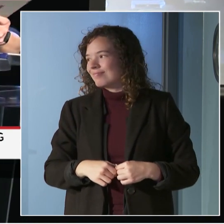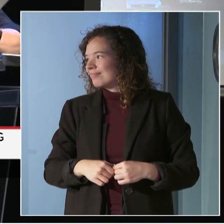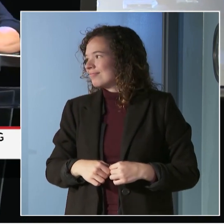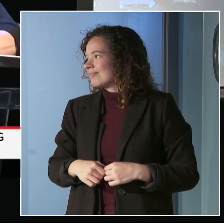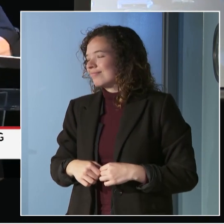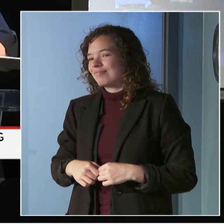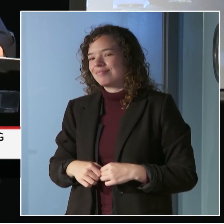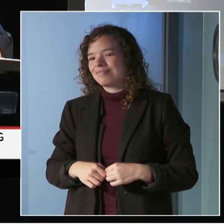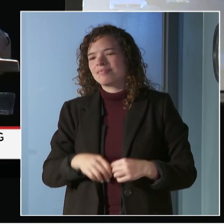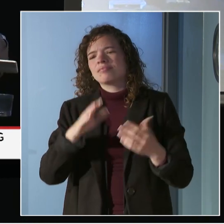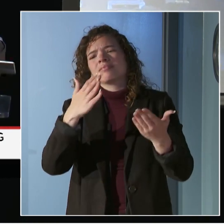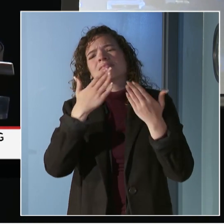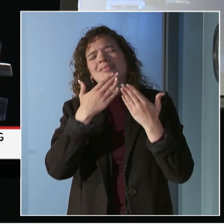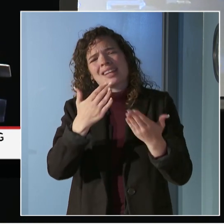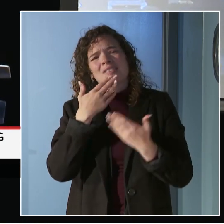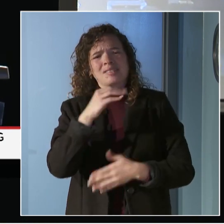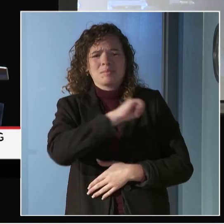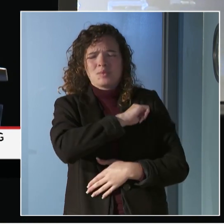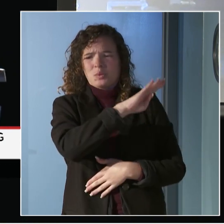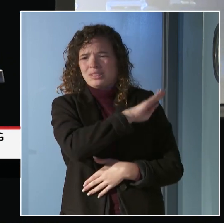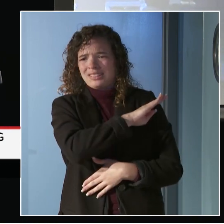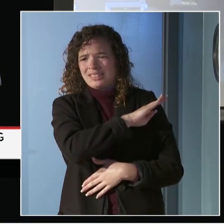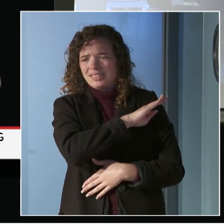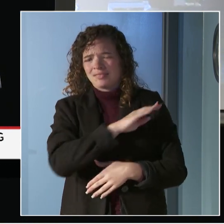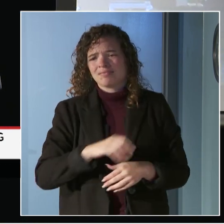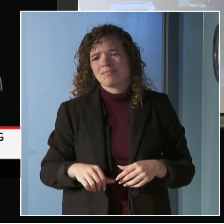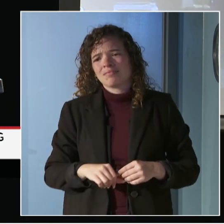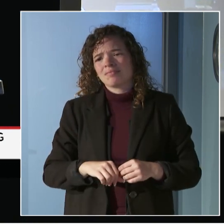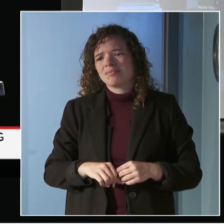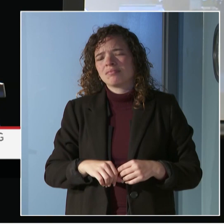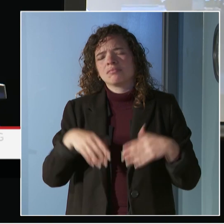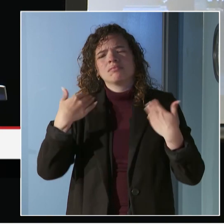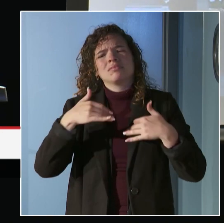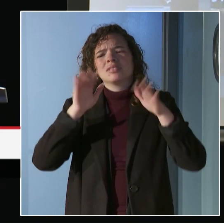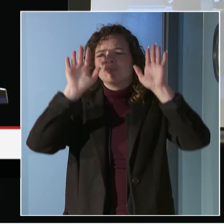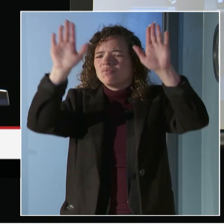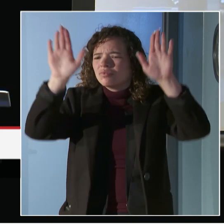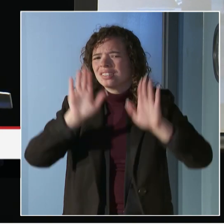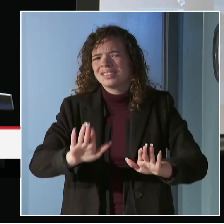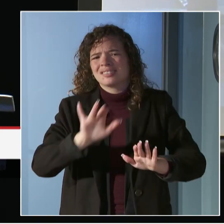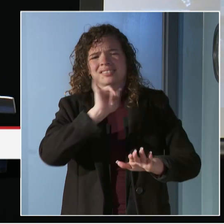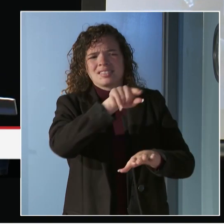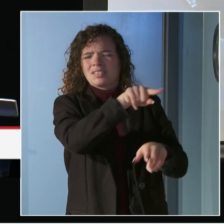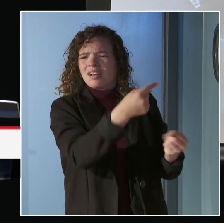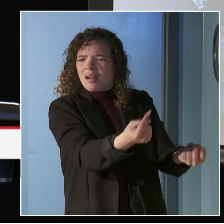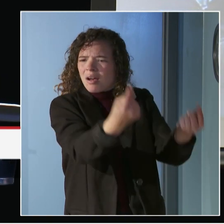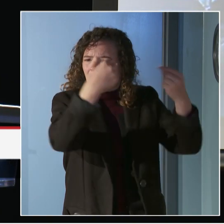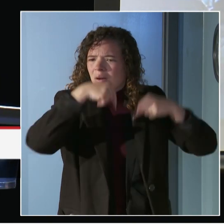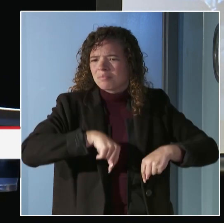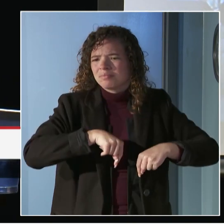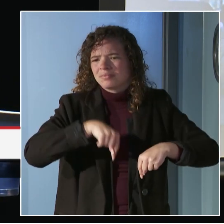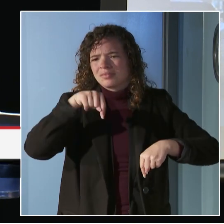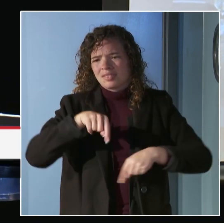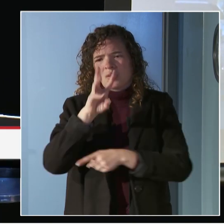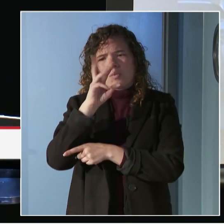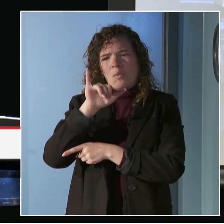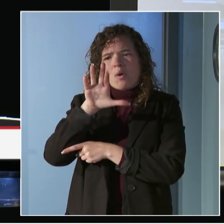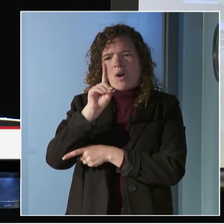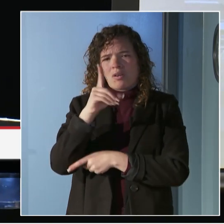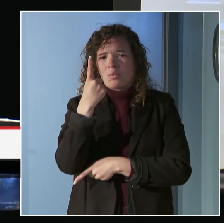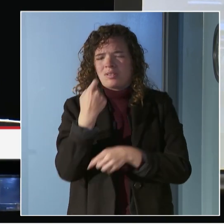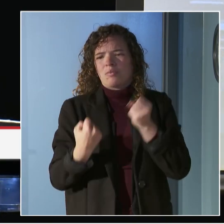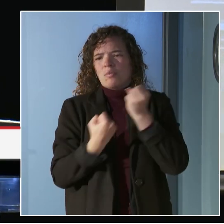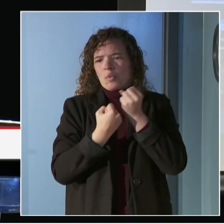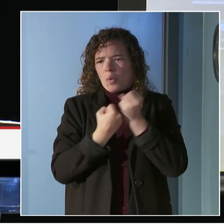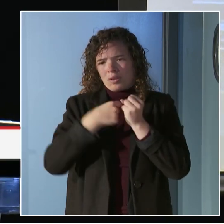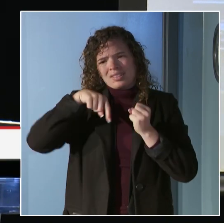Thank you, Mayor Bowser. It is always great to have you at these events in Ward 1. We are so grateful for all of your support of the projects here. And I